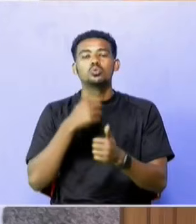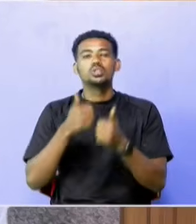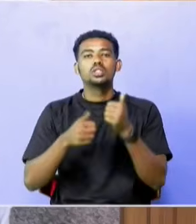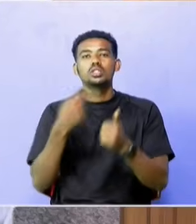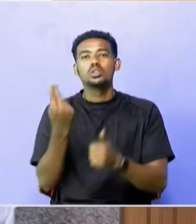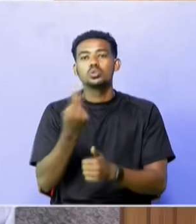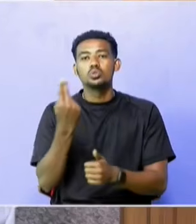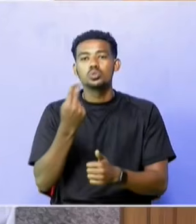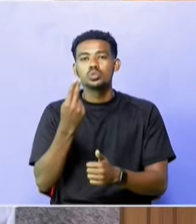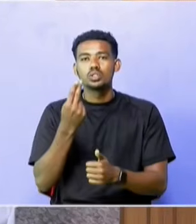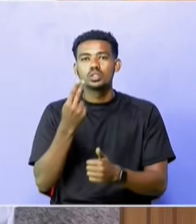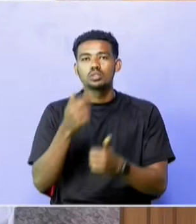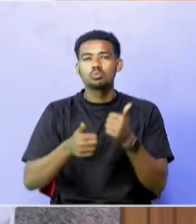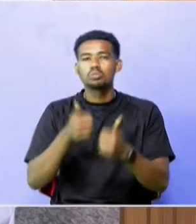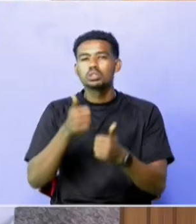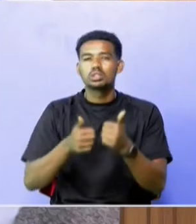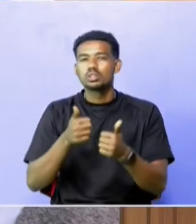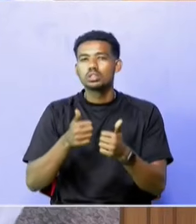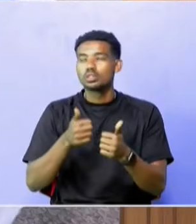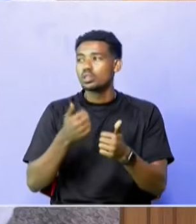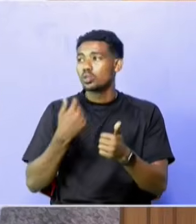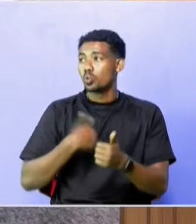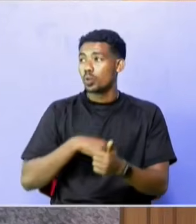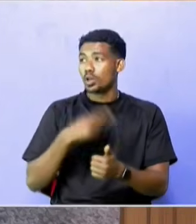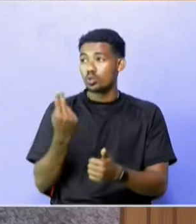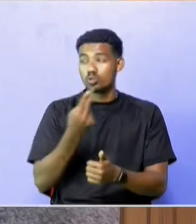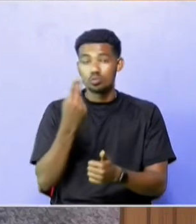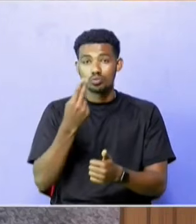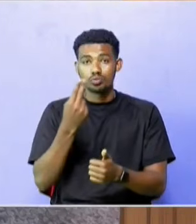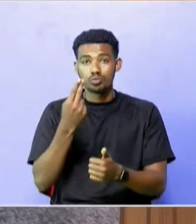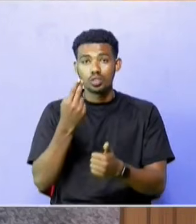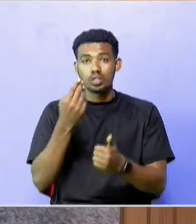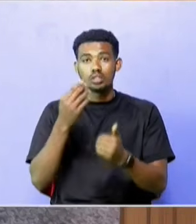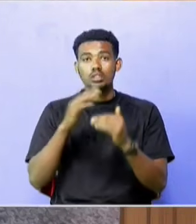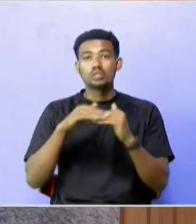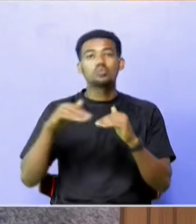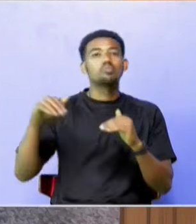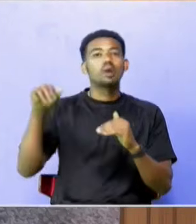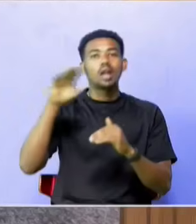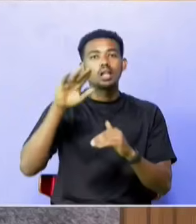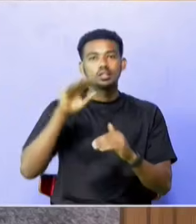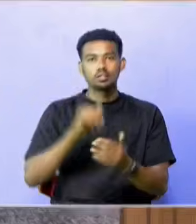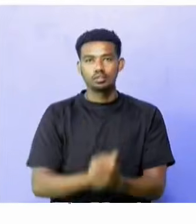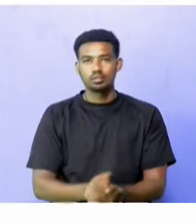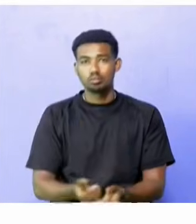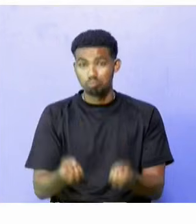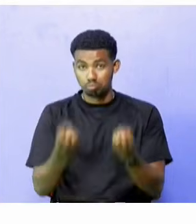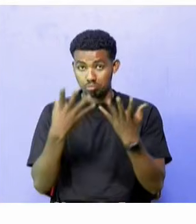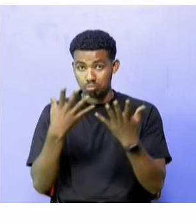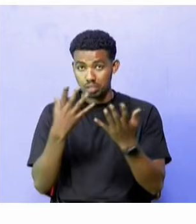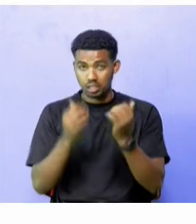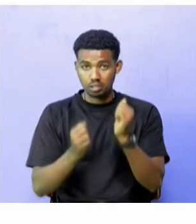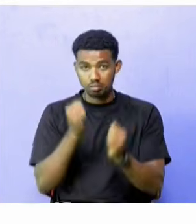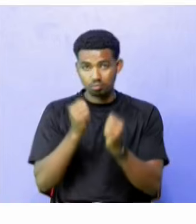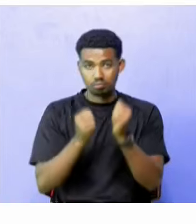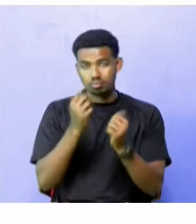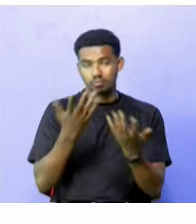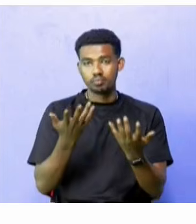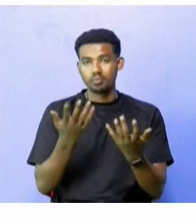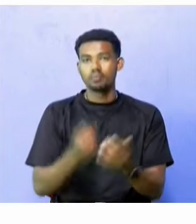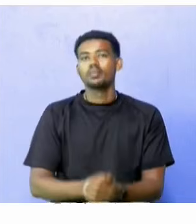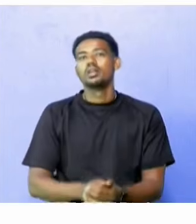comparative or superlative? We use the superlative one. So how do we say? Yeah?